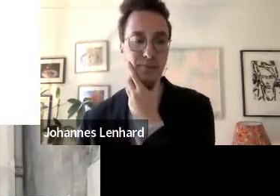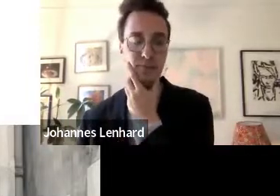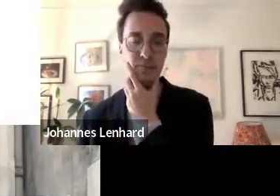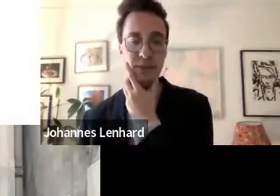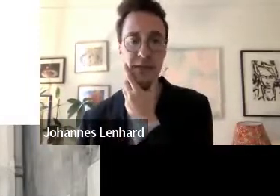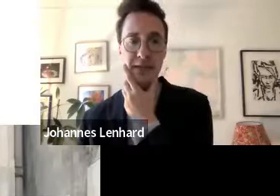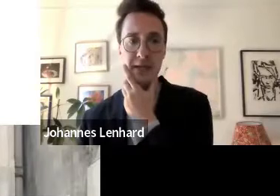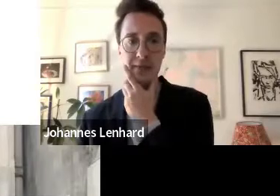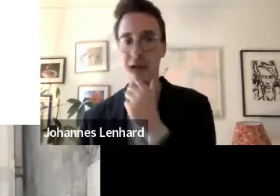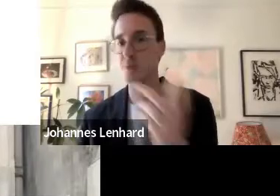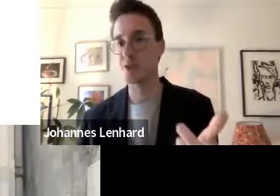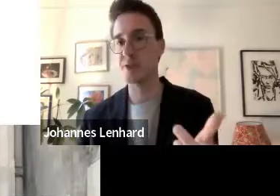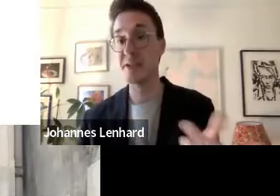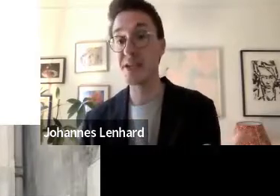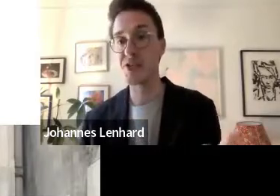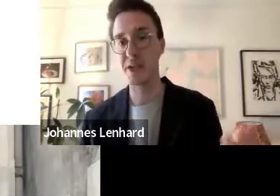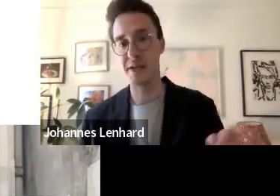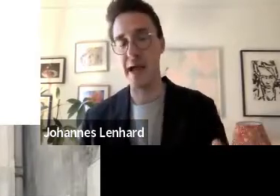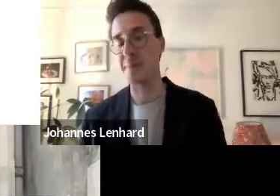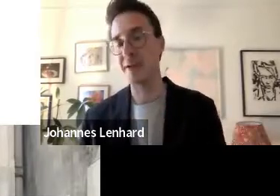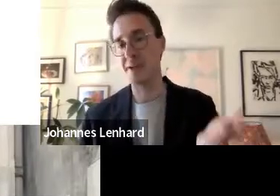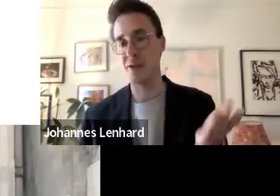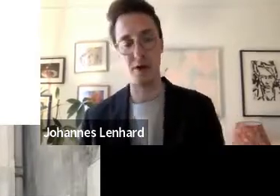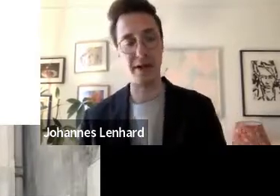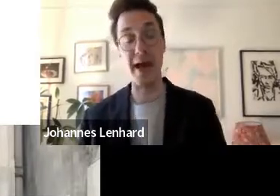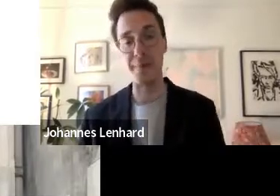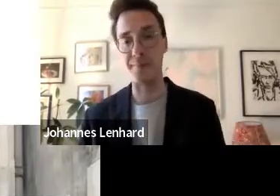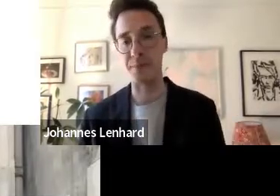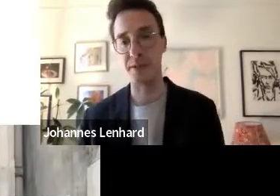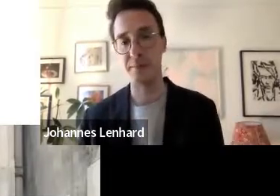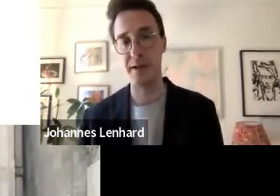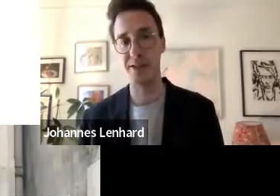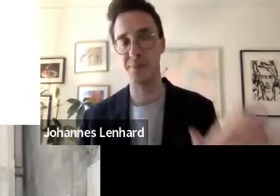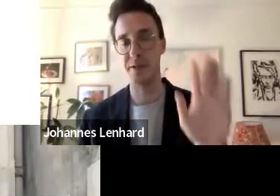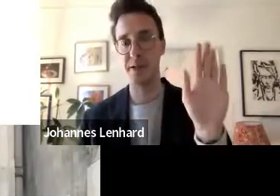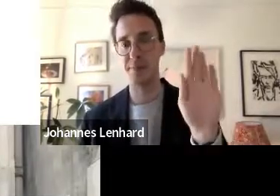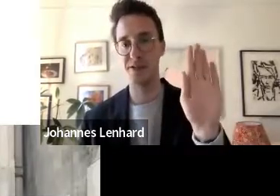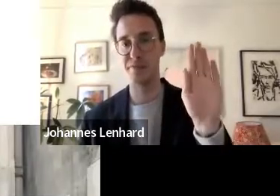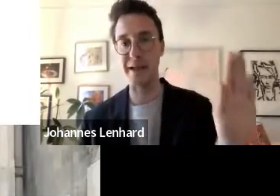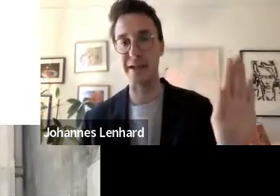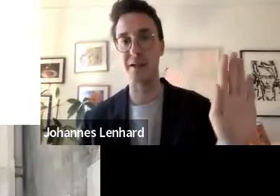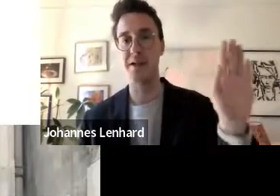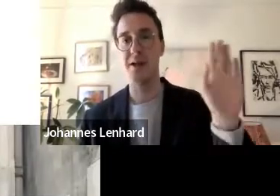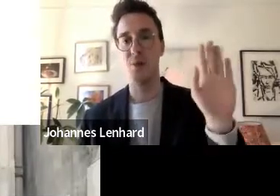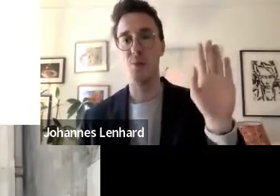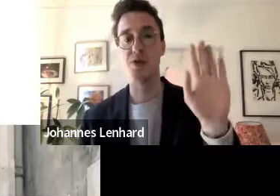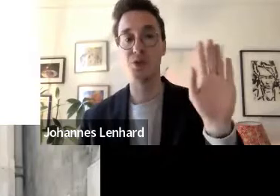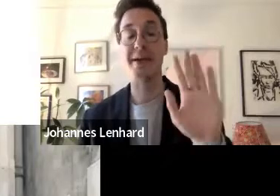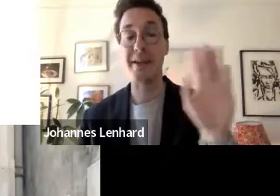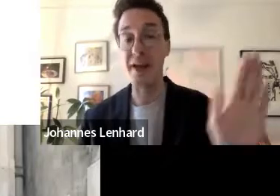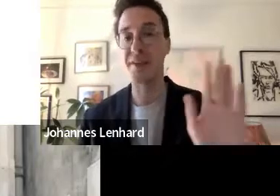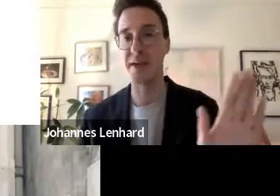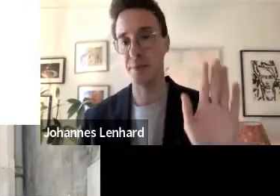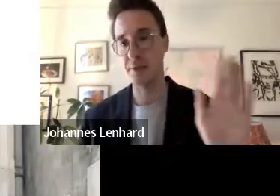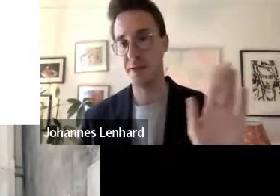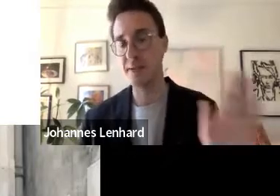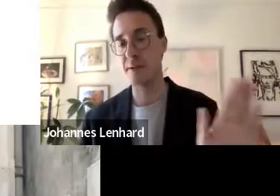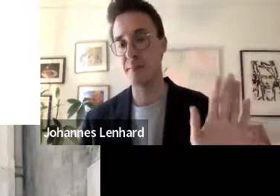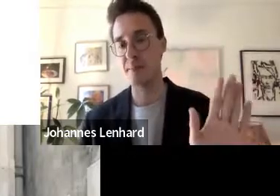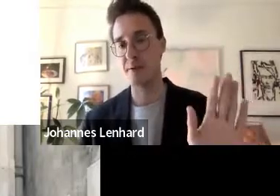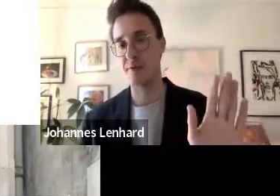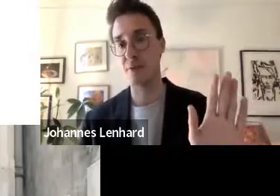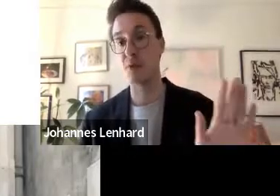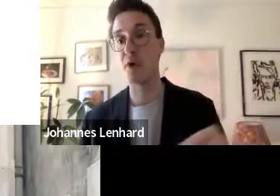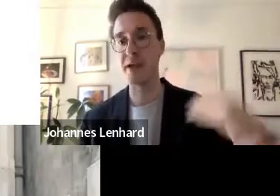here, that was a niche that emanated hot air. And this particular piece of metal was doing nothing but